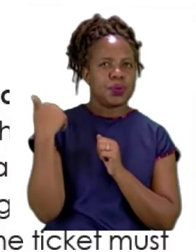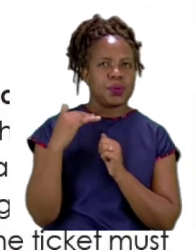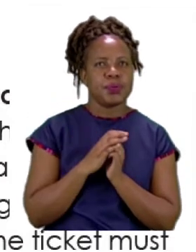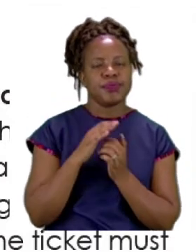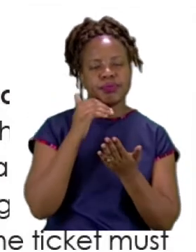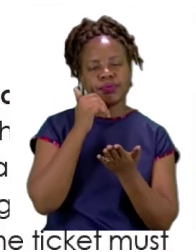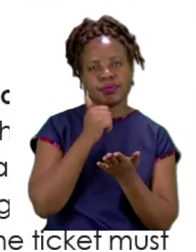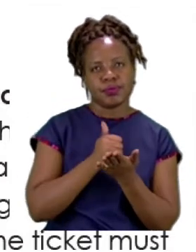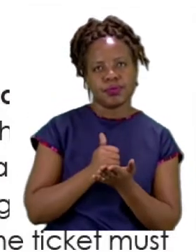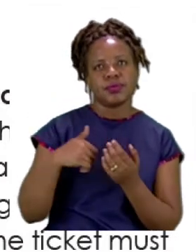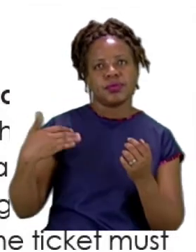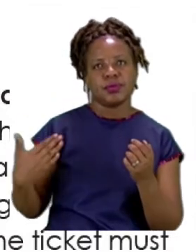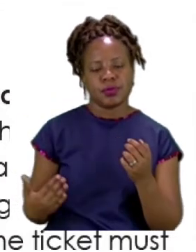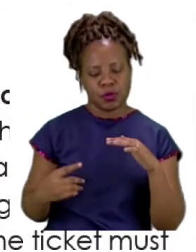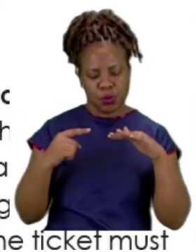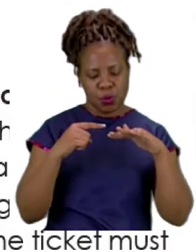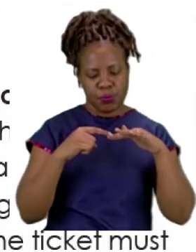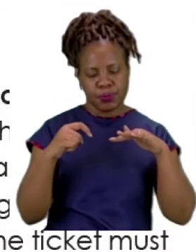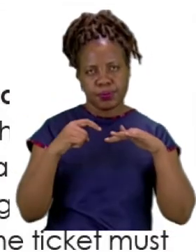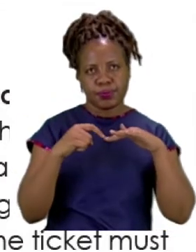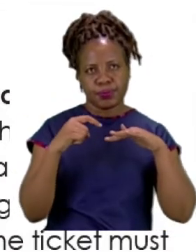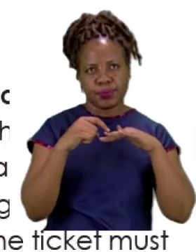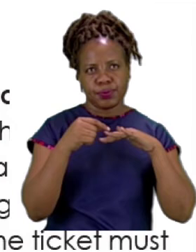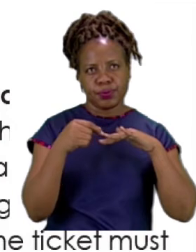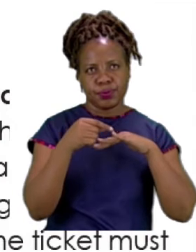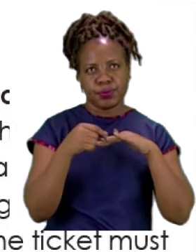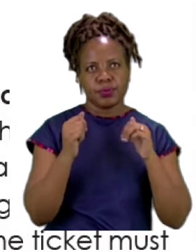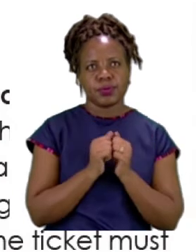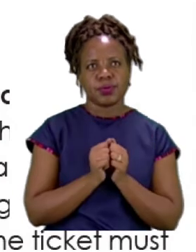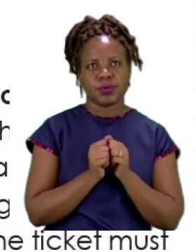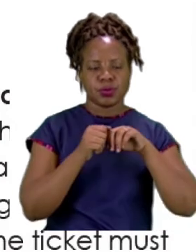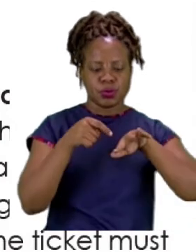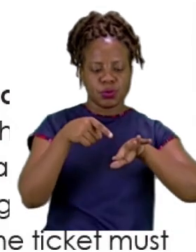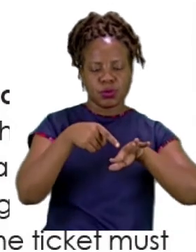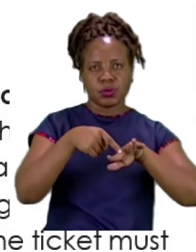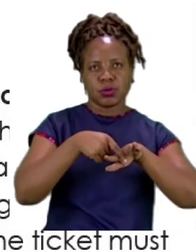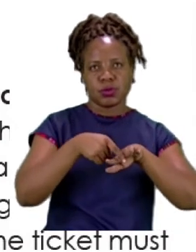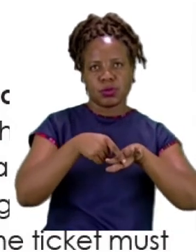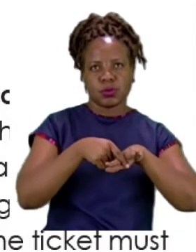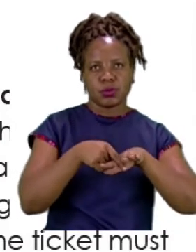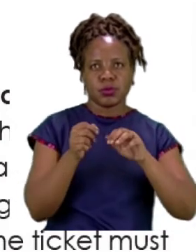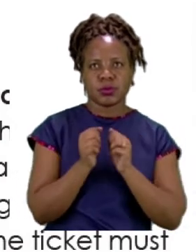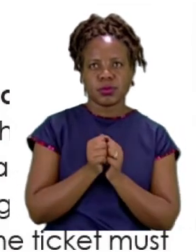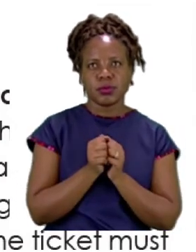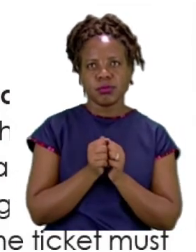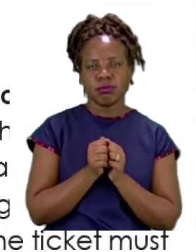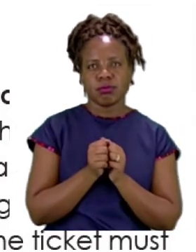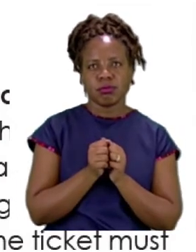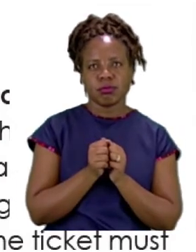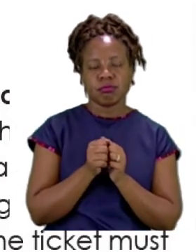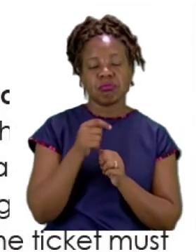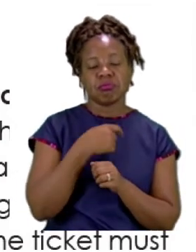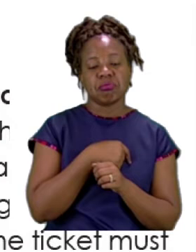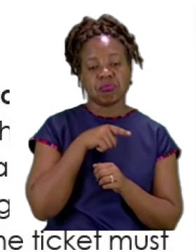her nails and puts on her pair of flat shoes. She has her